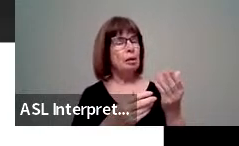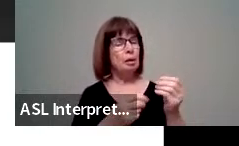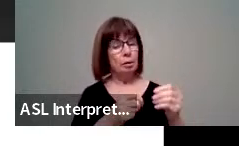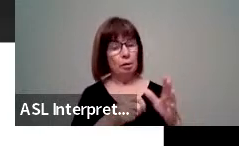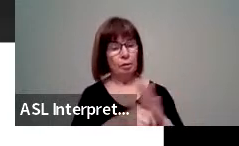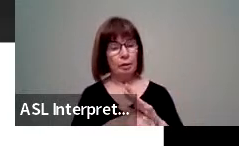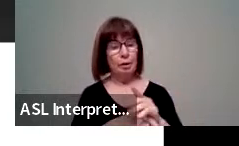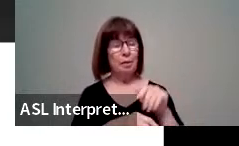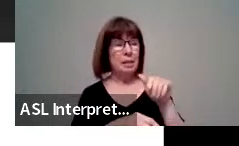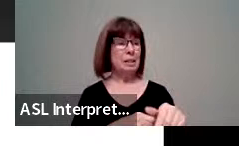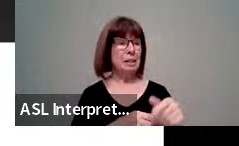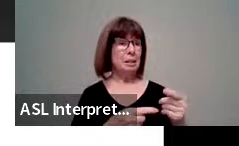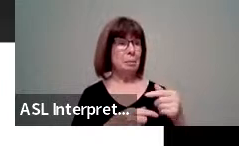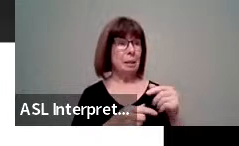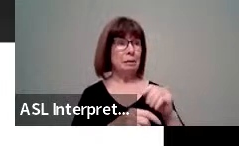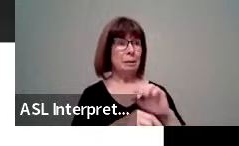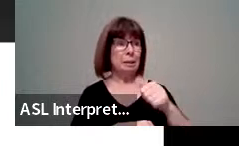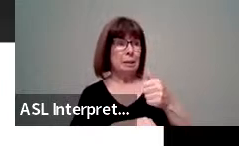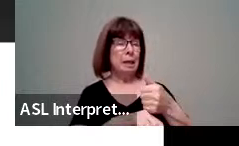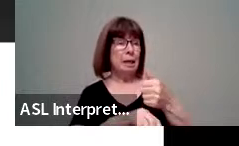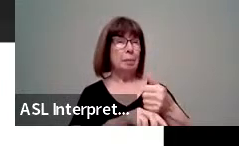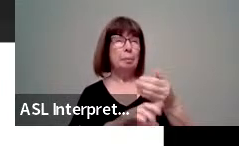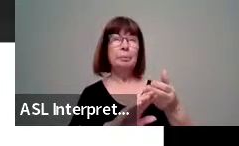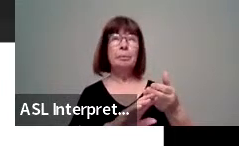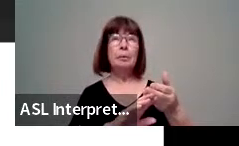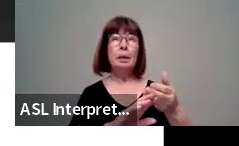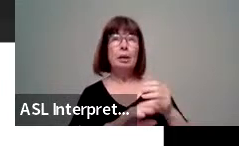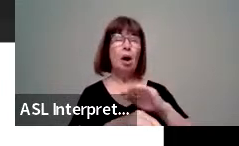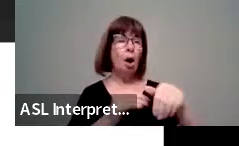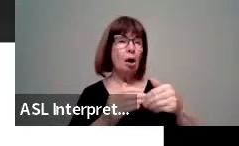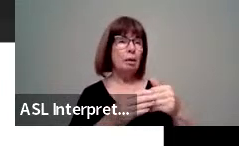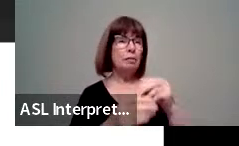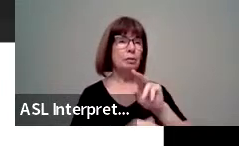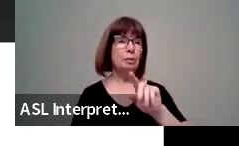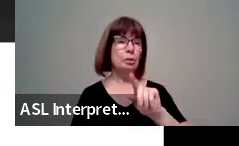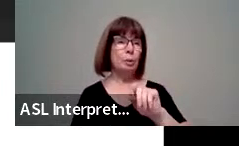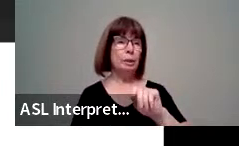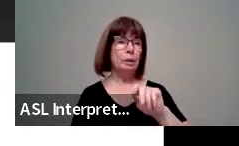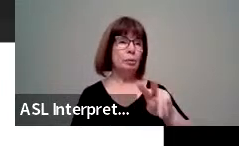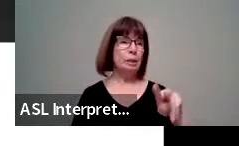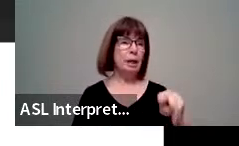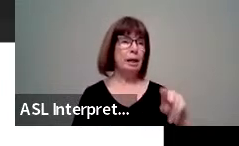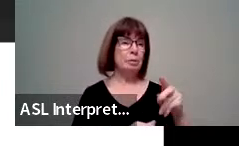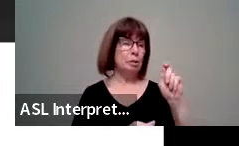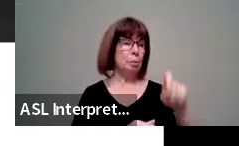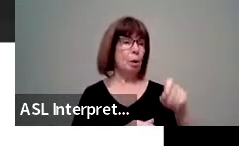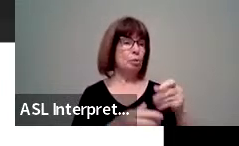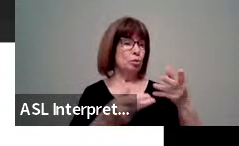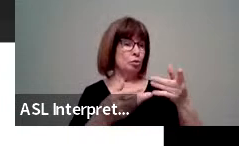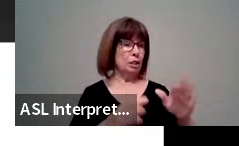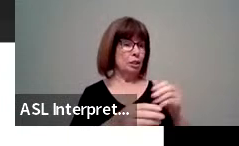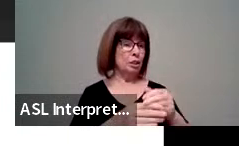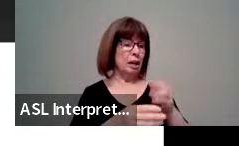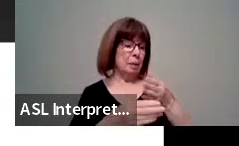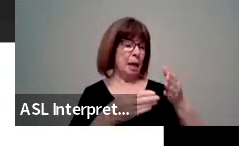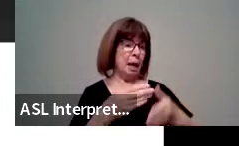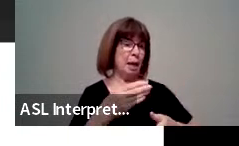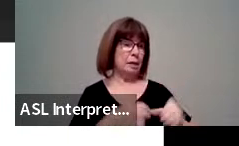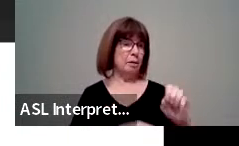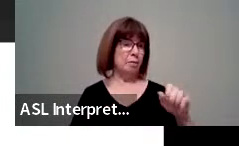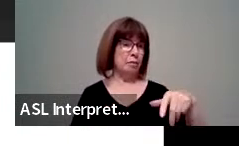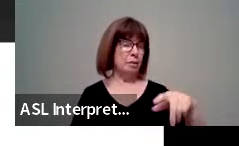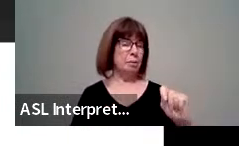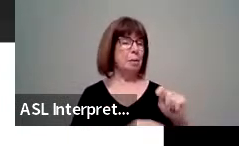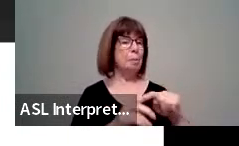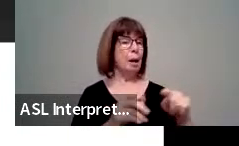of 2022 and just got extended. I think it was set to expire at the end of September, but now goes through the